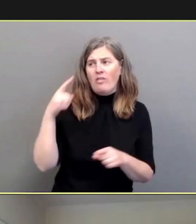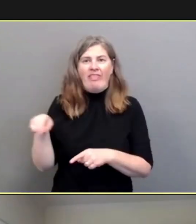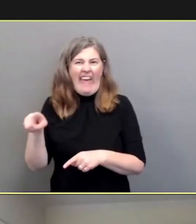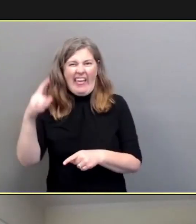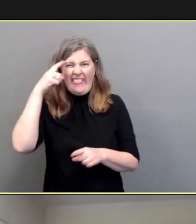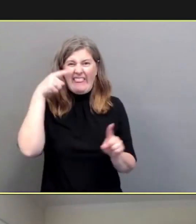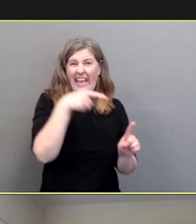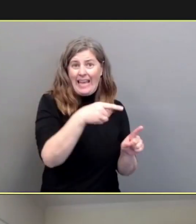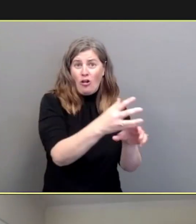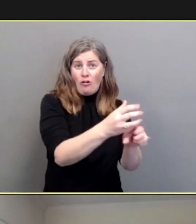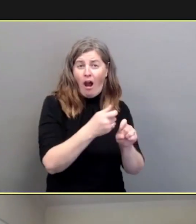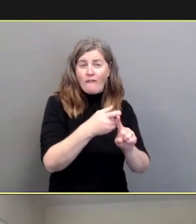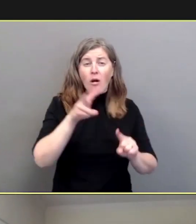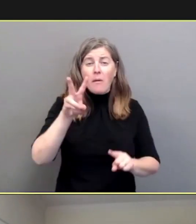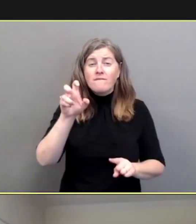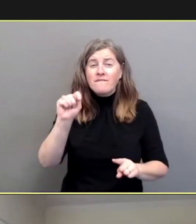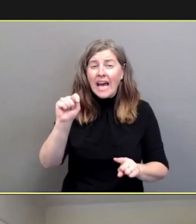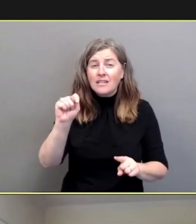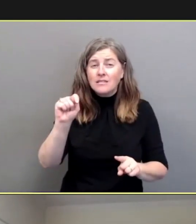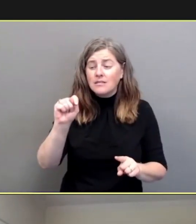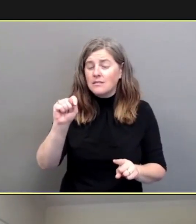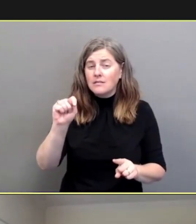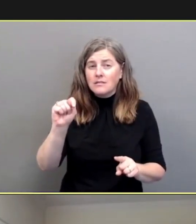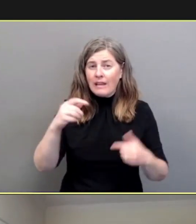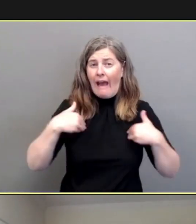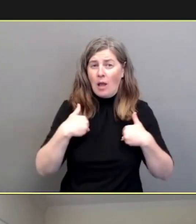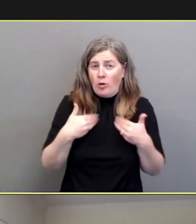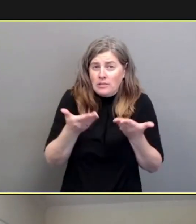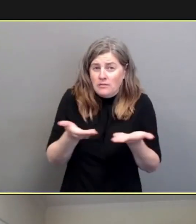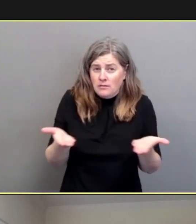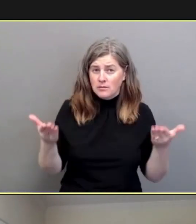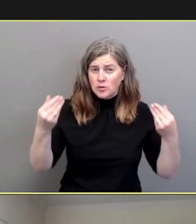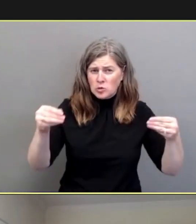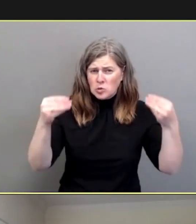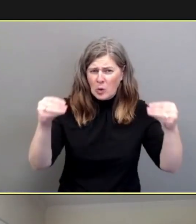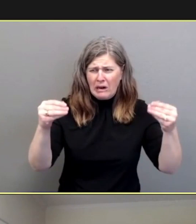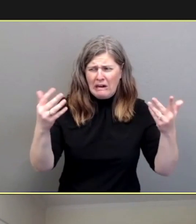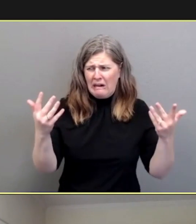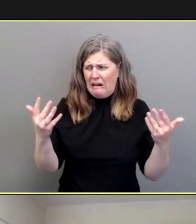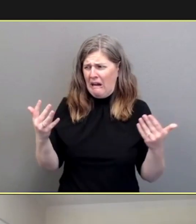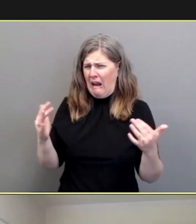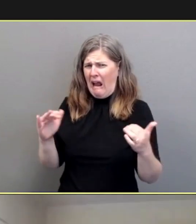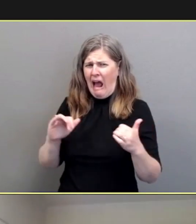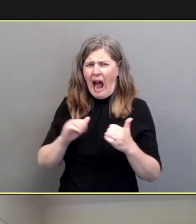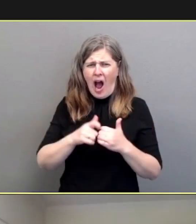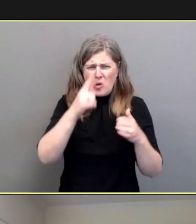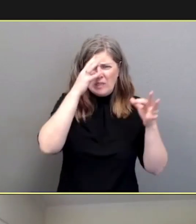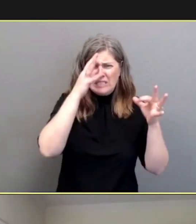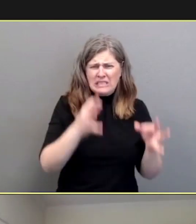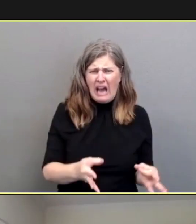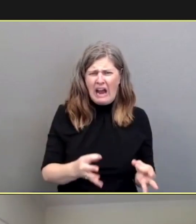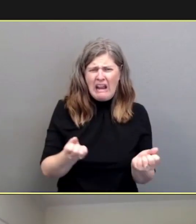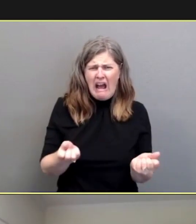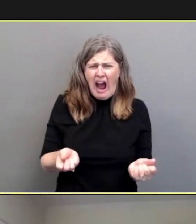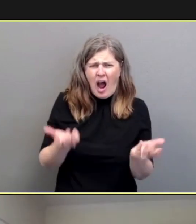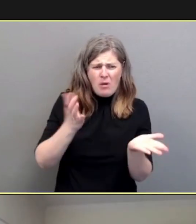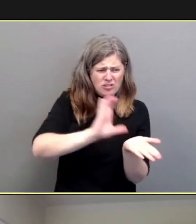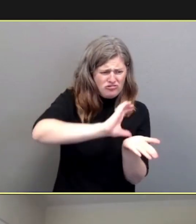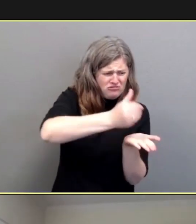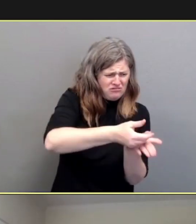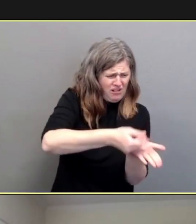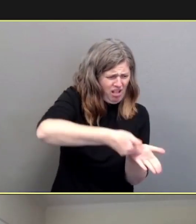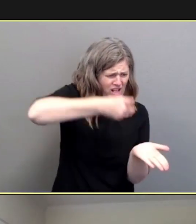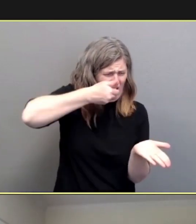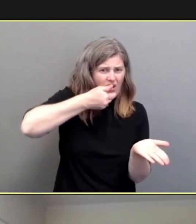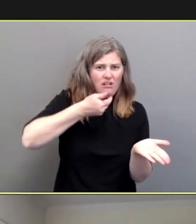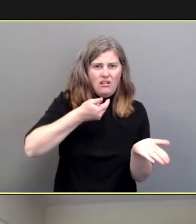store. And so I have no idea how one would go about dosing oneself with ivermectin other than to make it